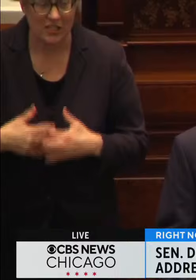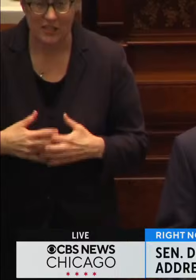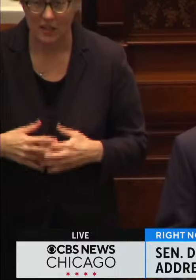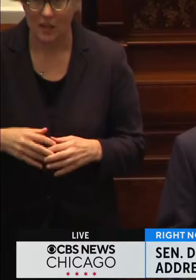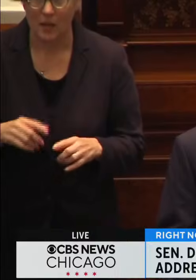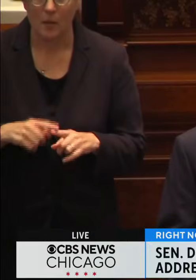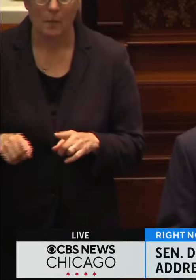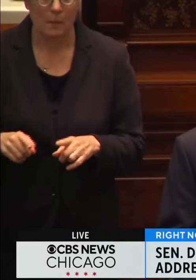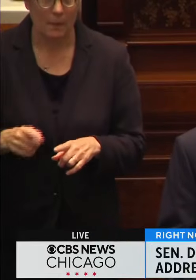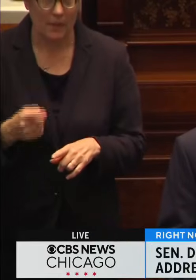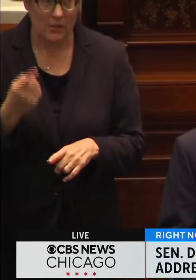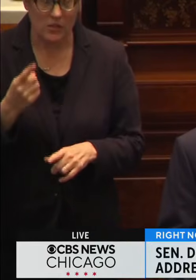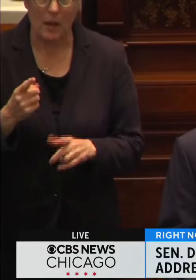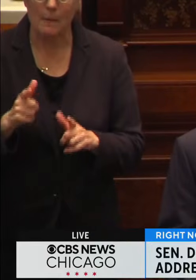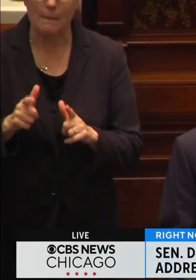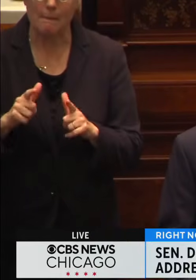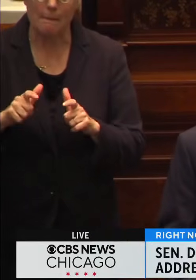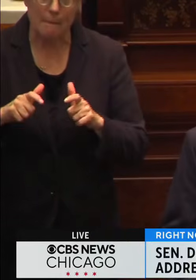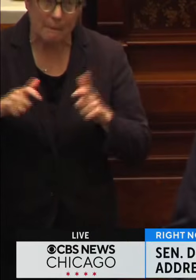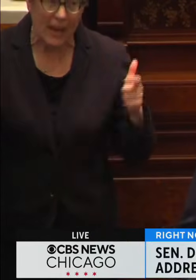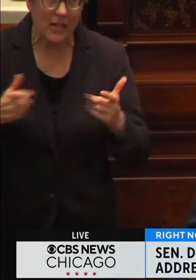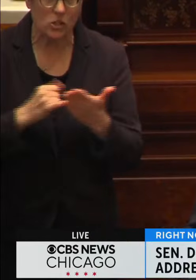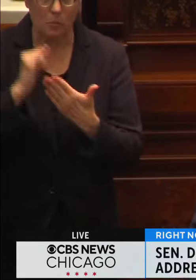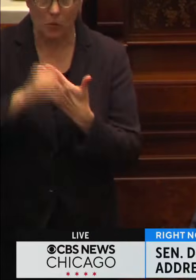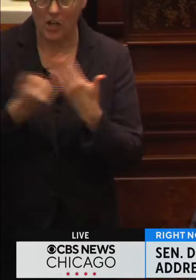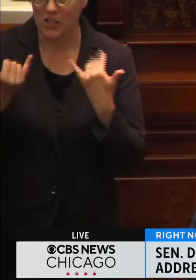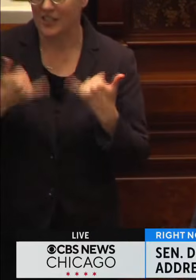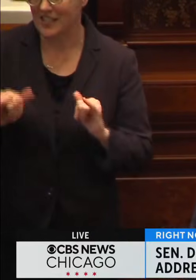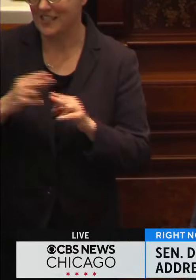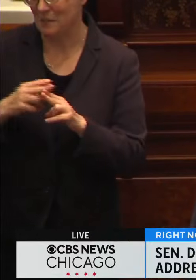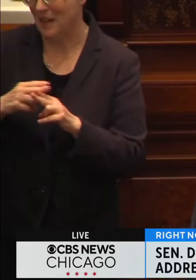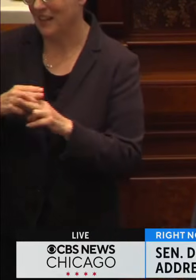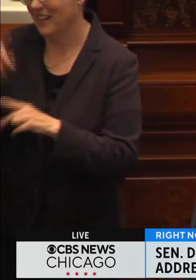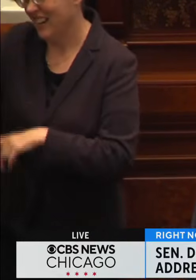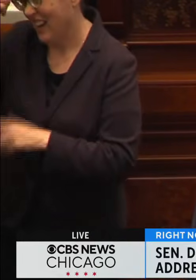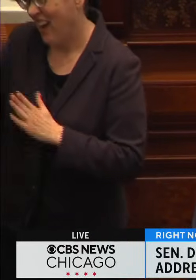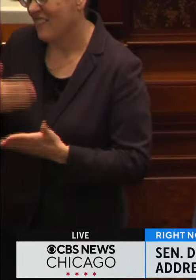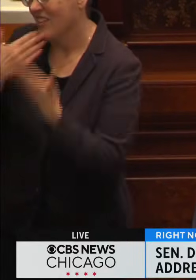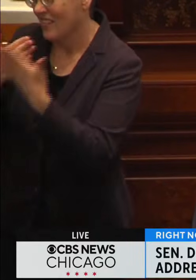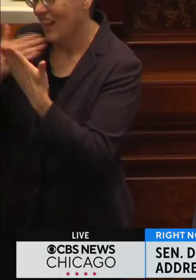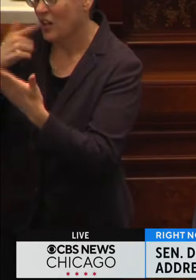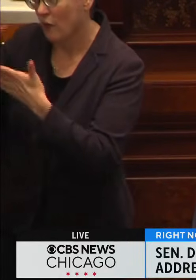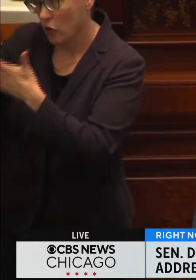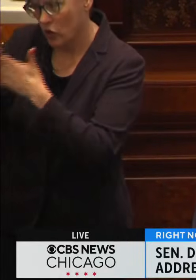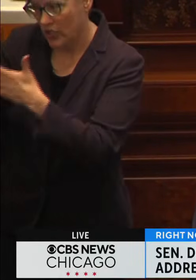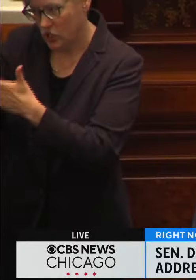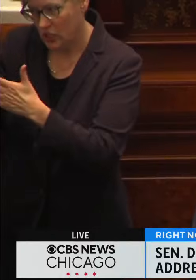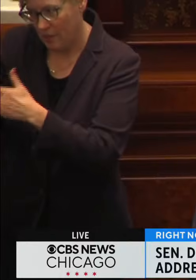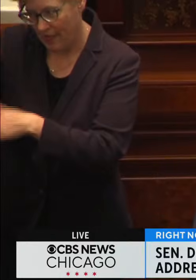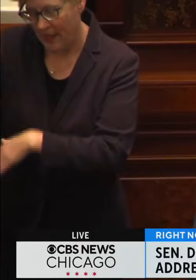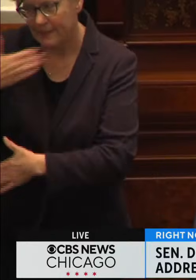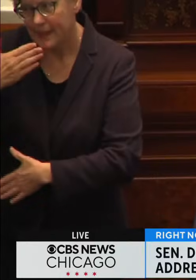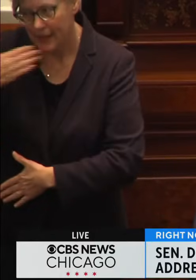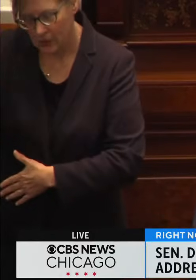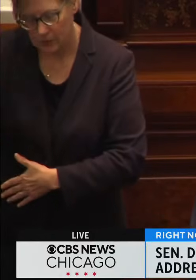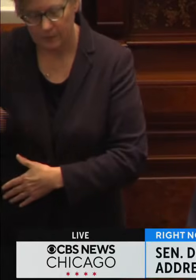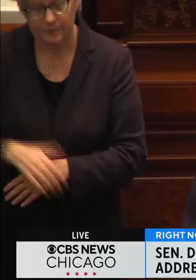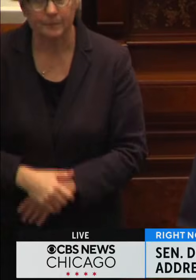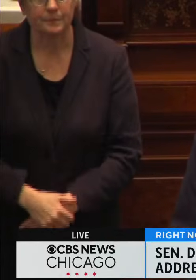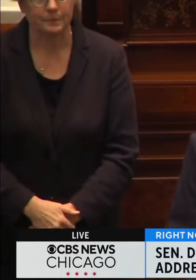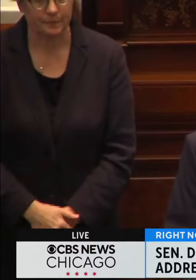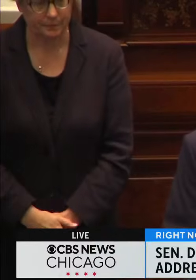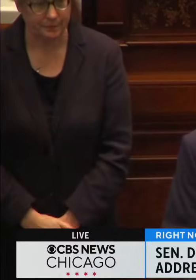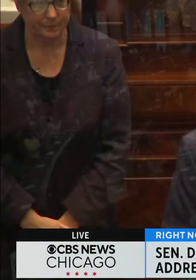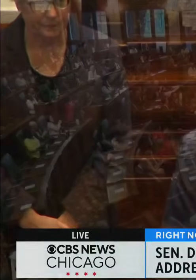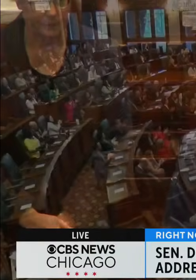major project that's still pending. Governor, thank you for your leadership on Brandon Road. It's really been helpful.